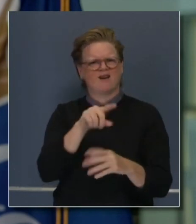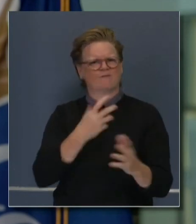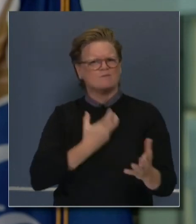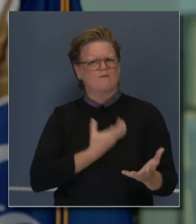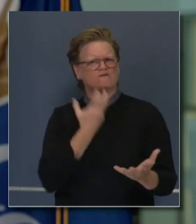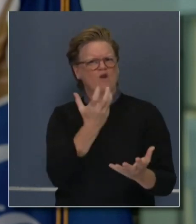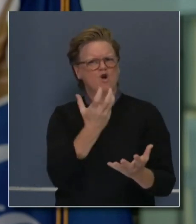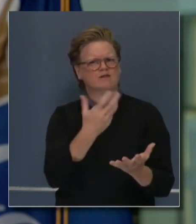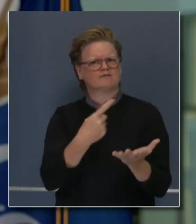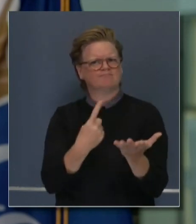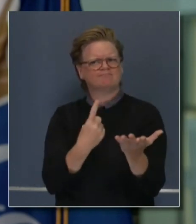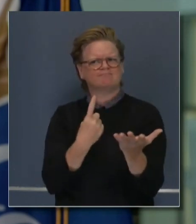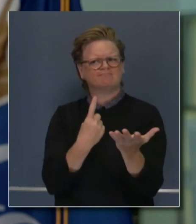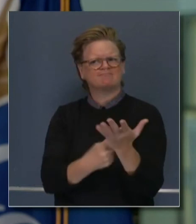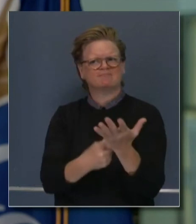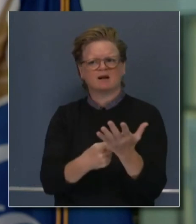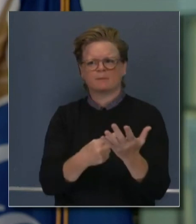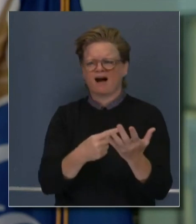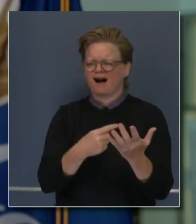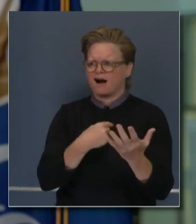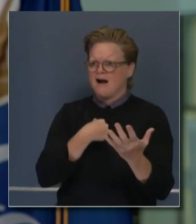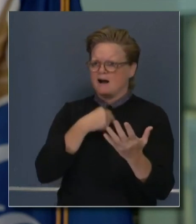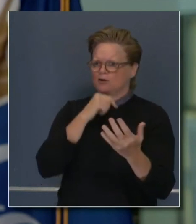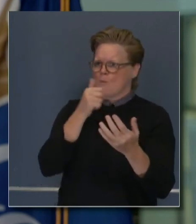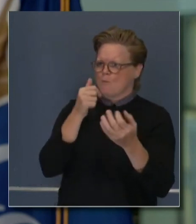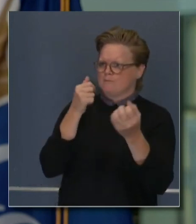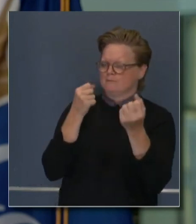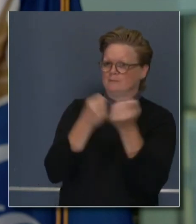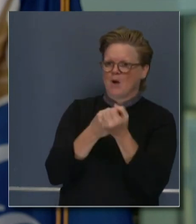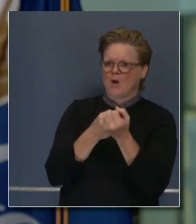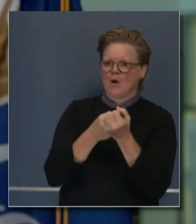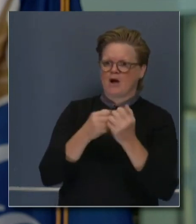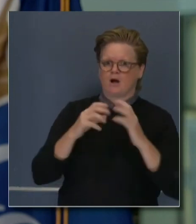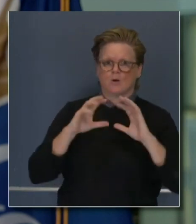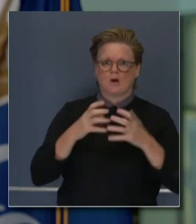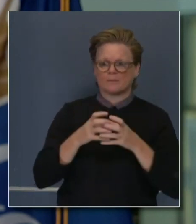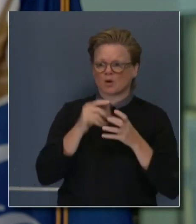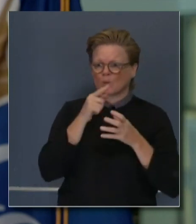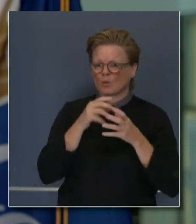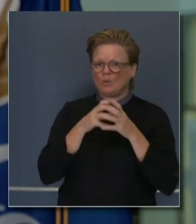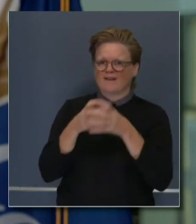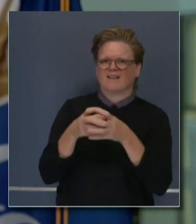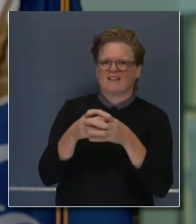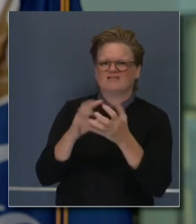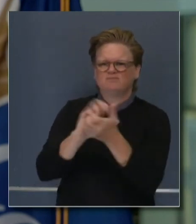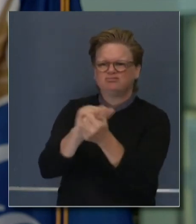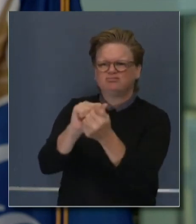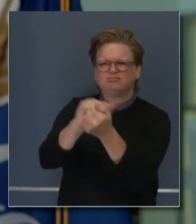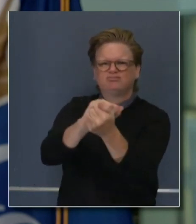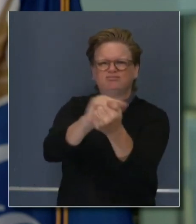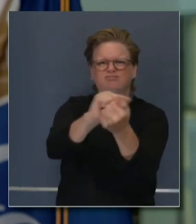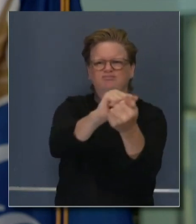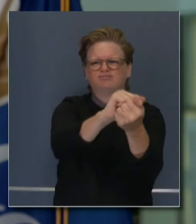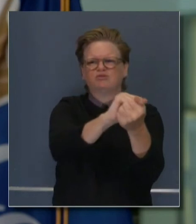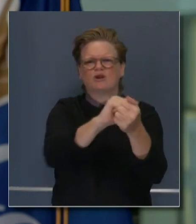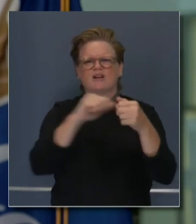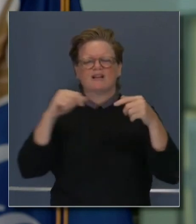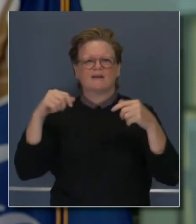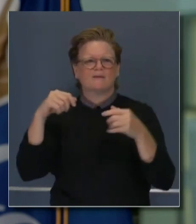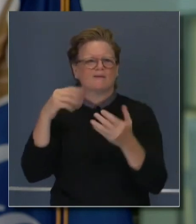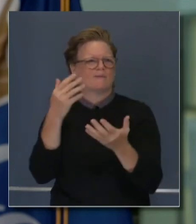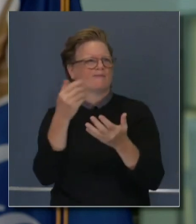coming in and destroying someone else's property, particularly small businesses that are already struggling, and